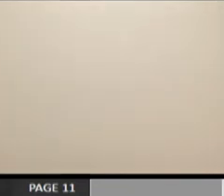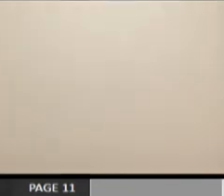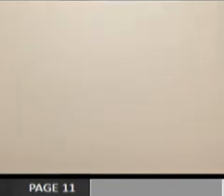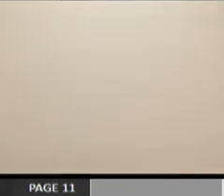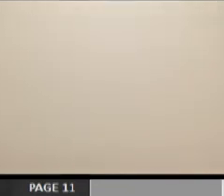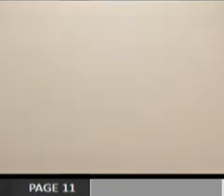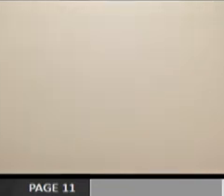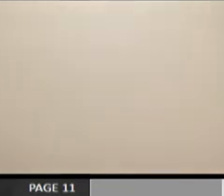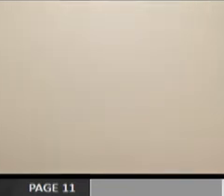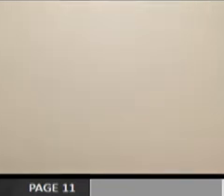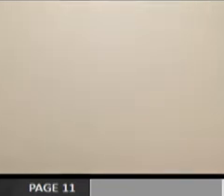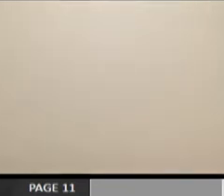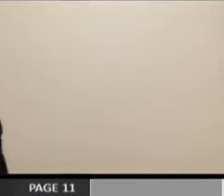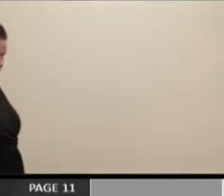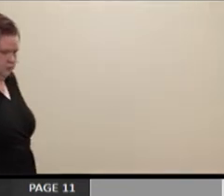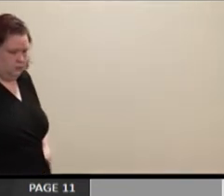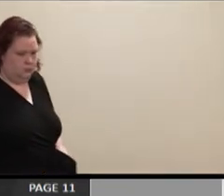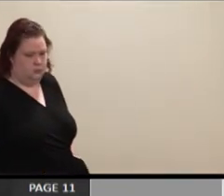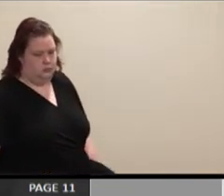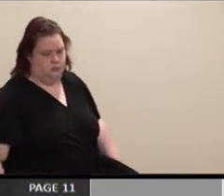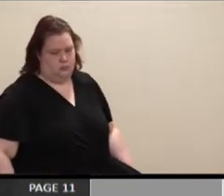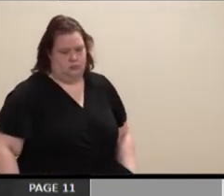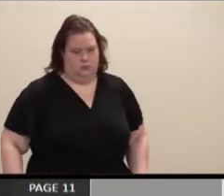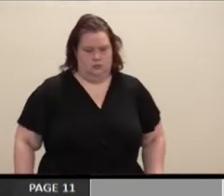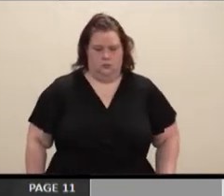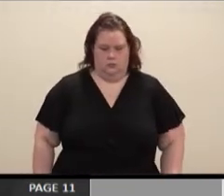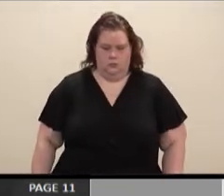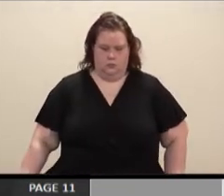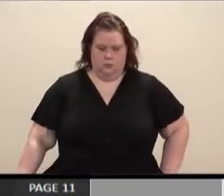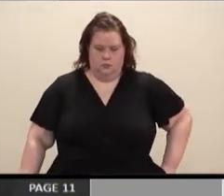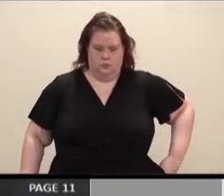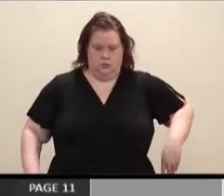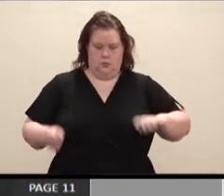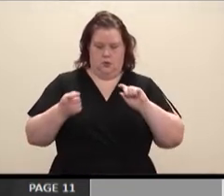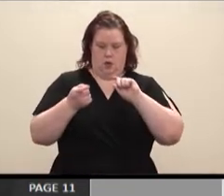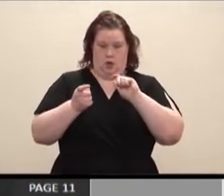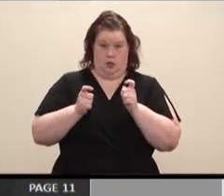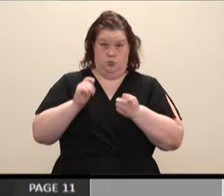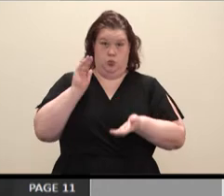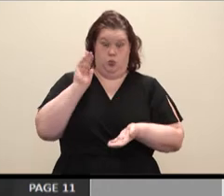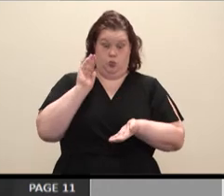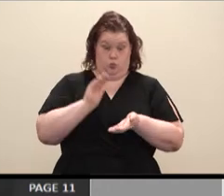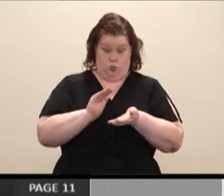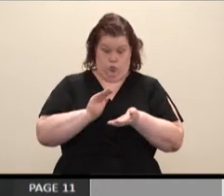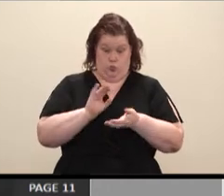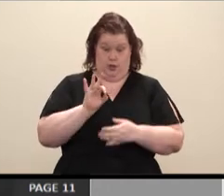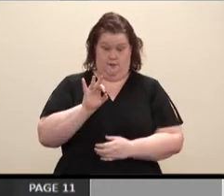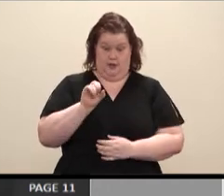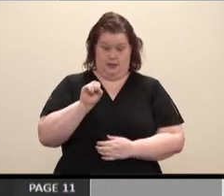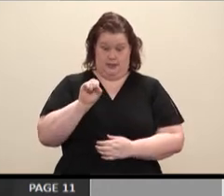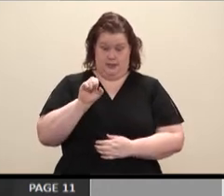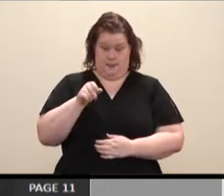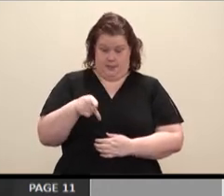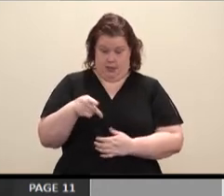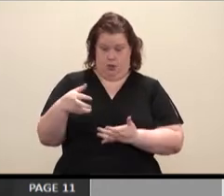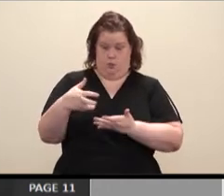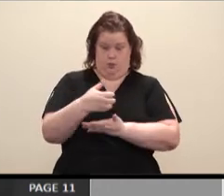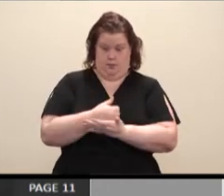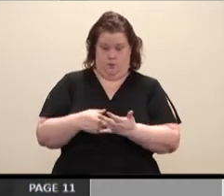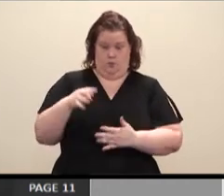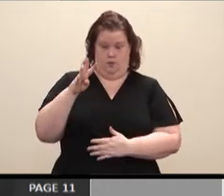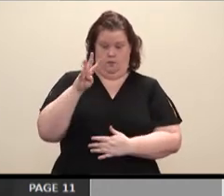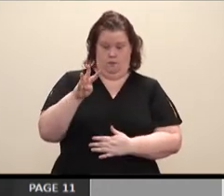was to reduce the FSP revenue by $4.7 million. We did end up getting